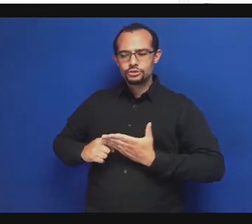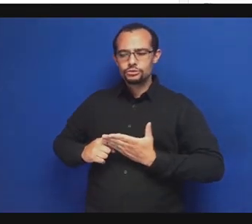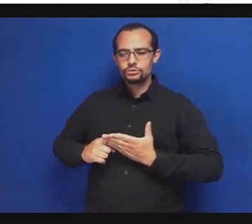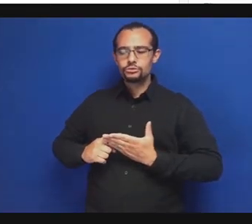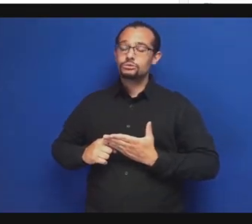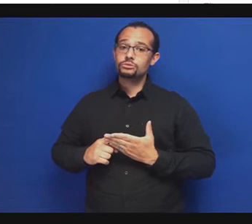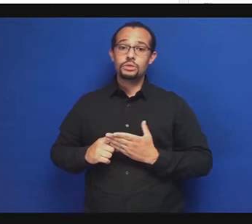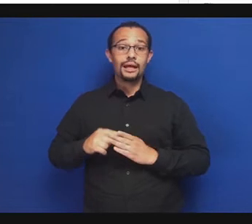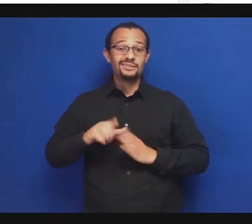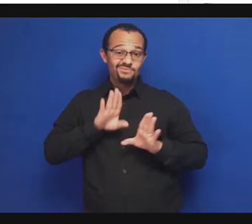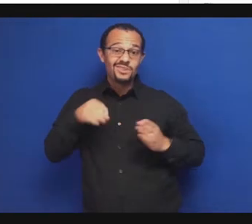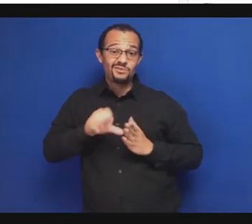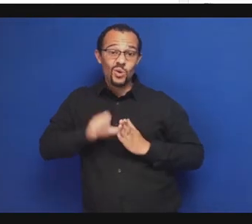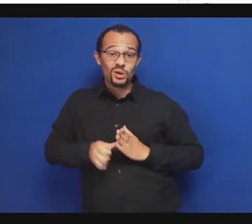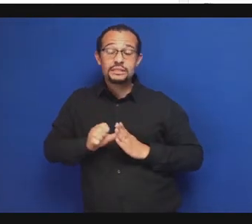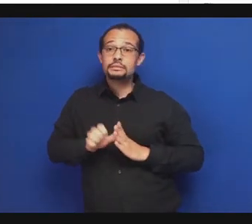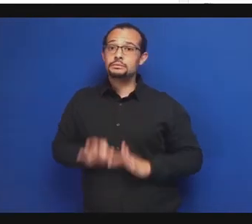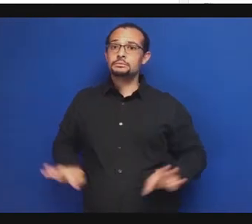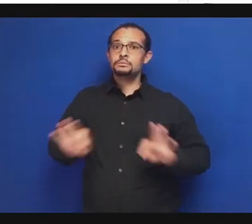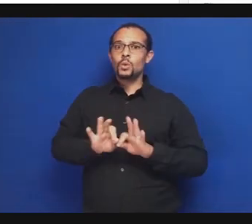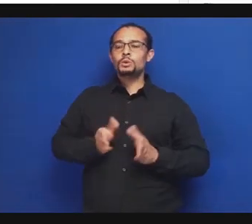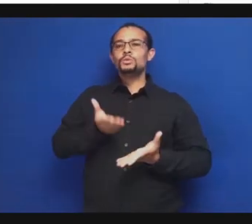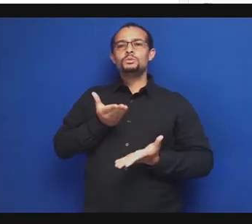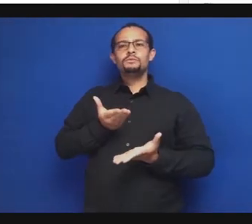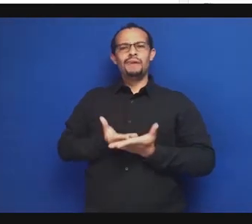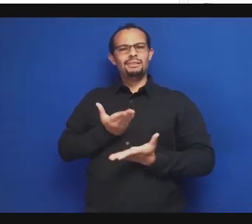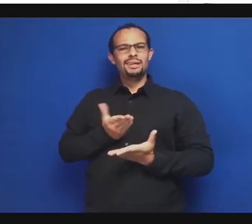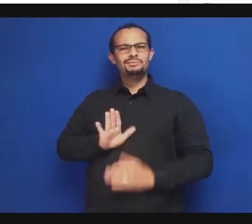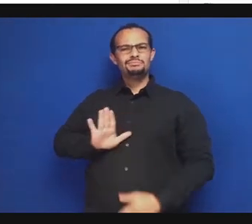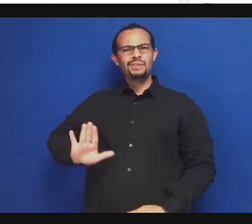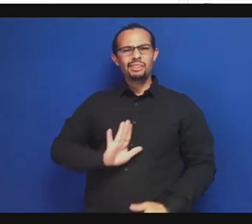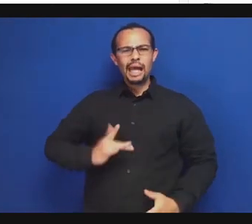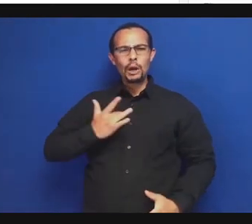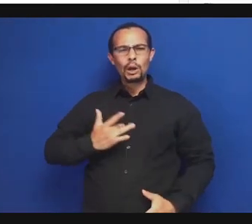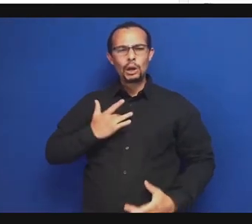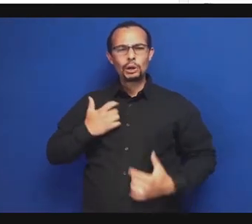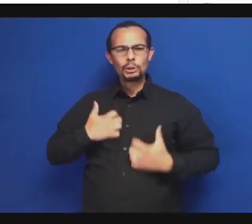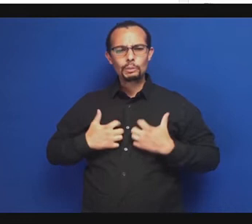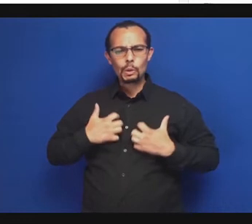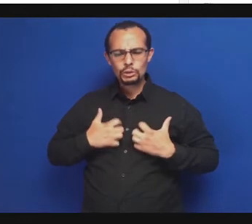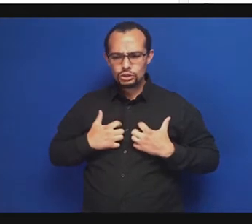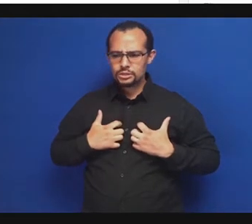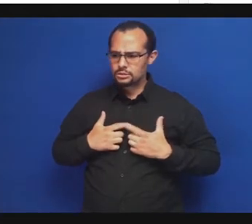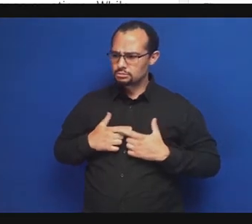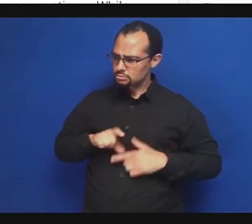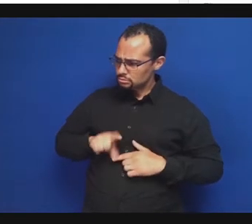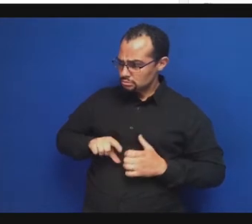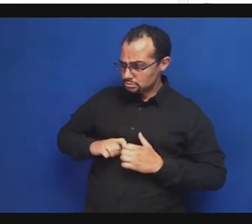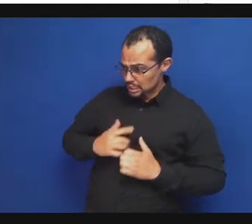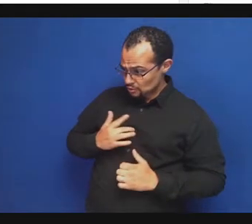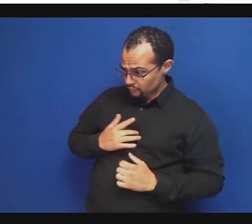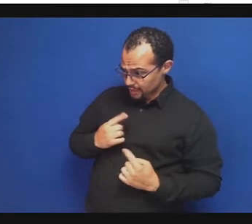this is really concerning, even frustrating for me as your parent or caregiver, but we're doing everything we can to